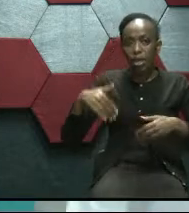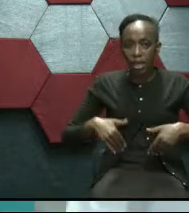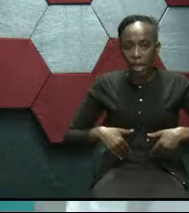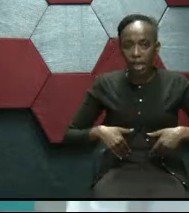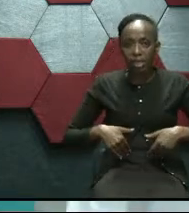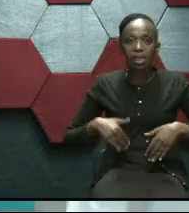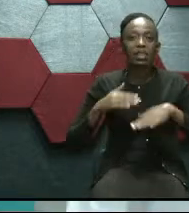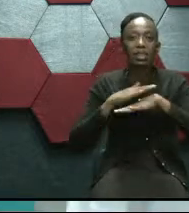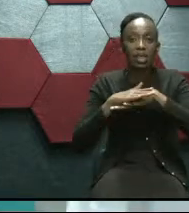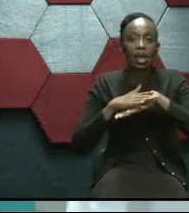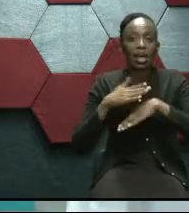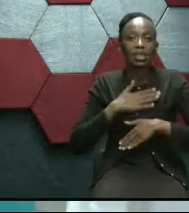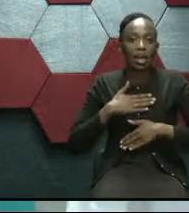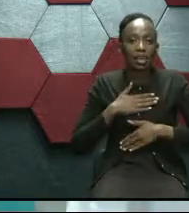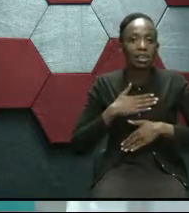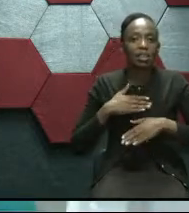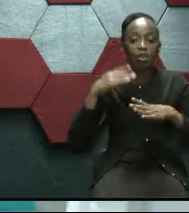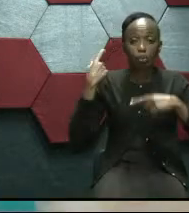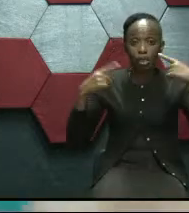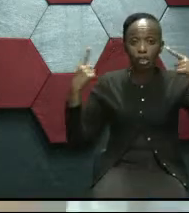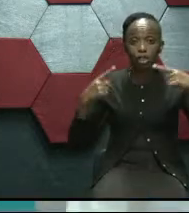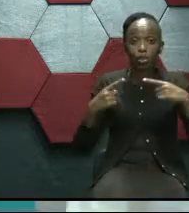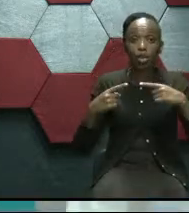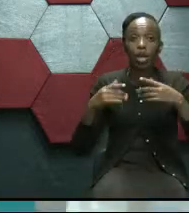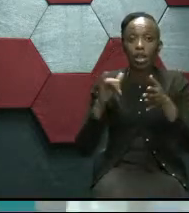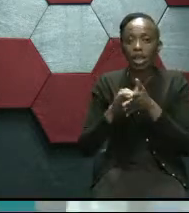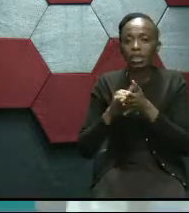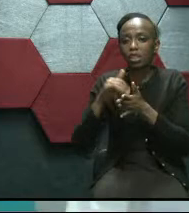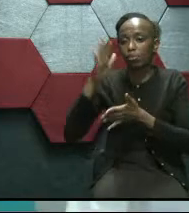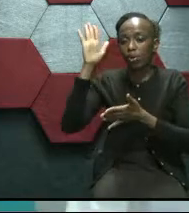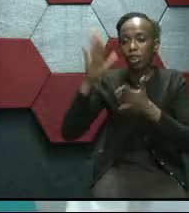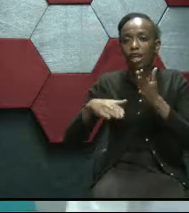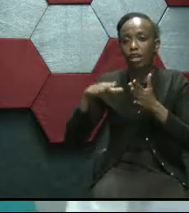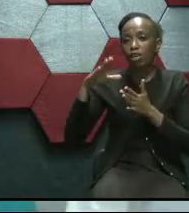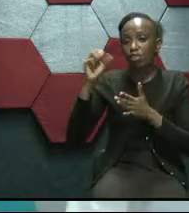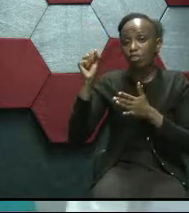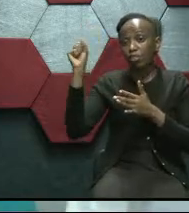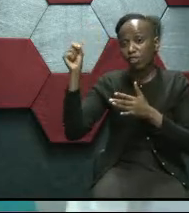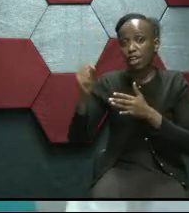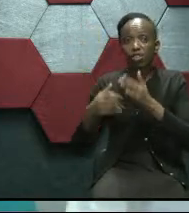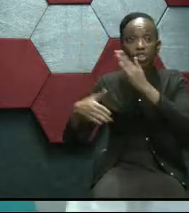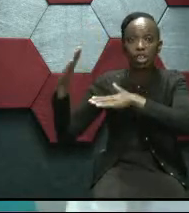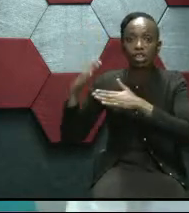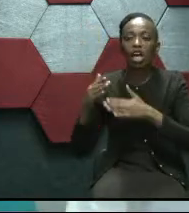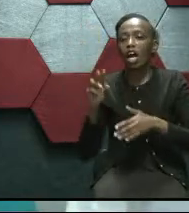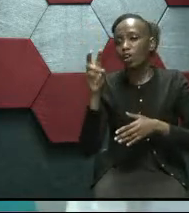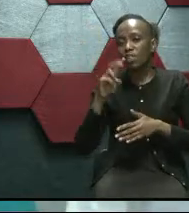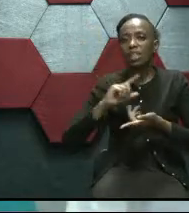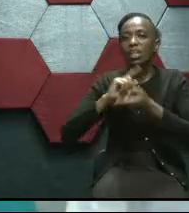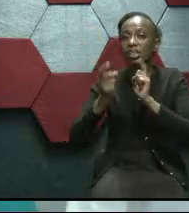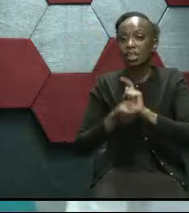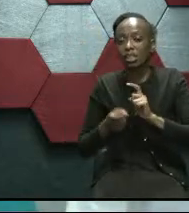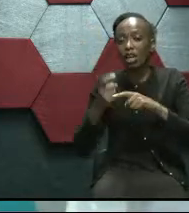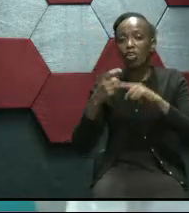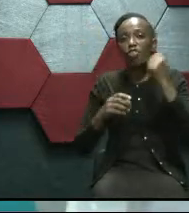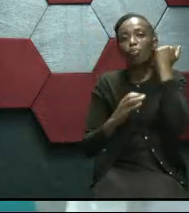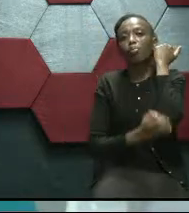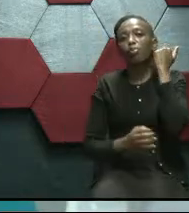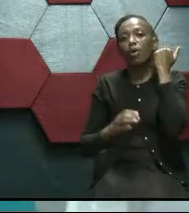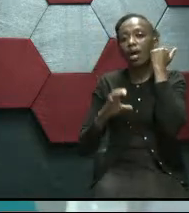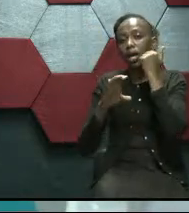in Ireland more than 55 years ago, and it's proven absolutely critical in Ireland's transition from a relatively poor